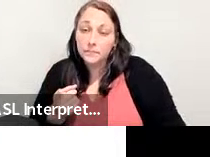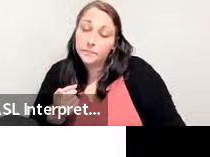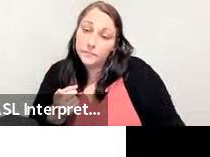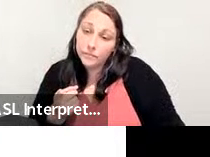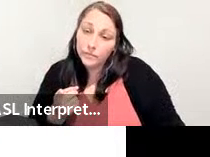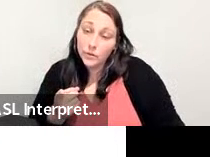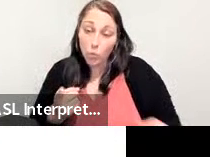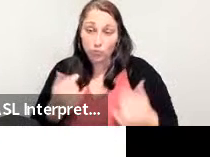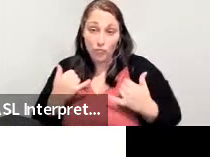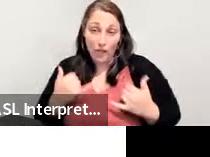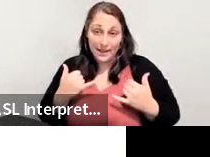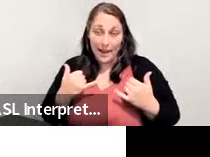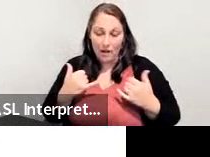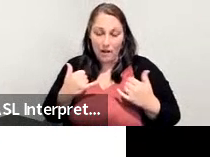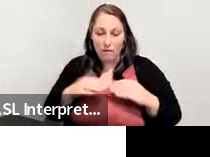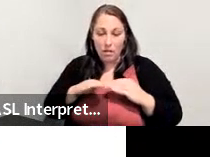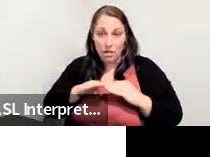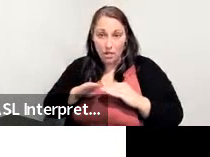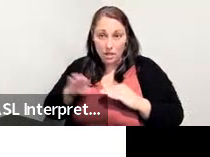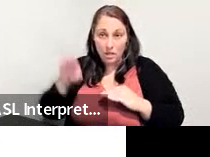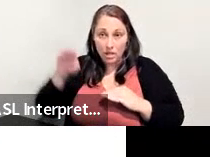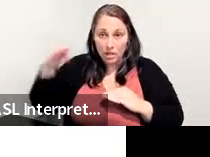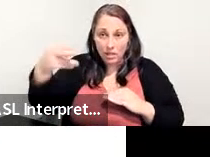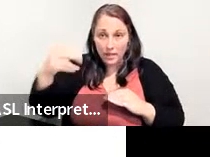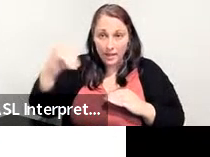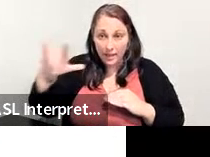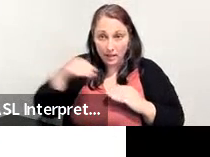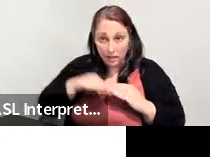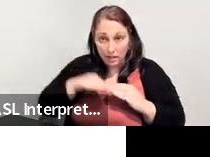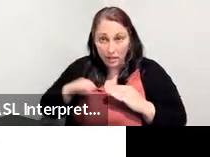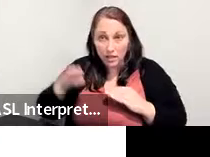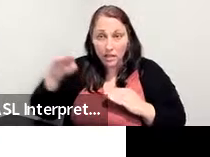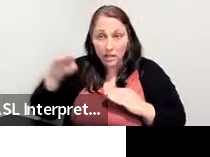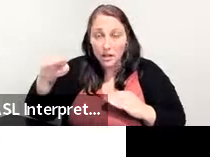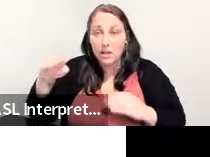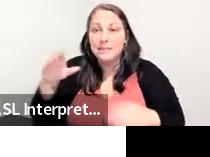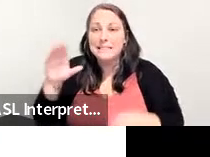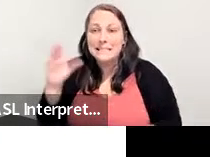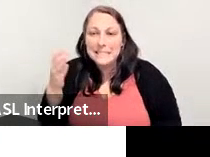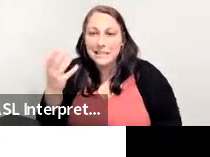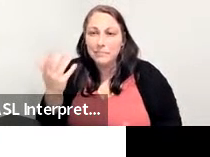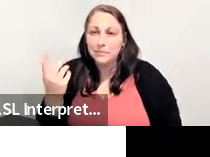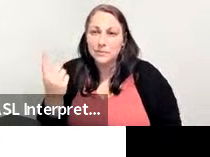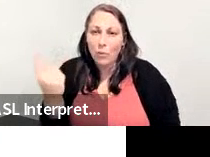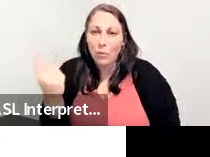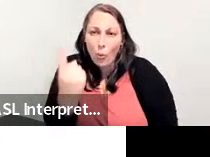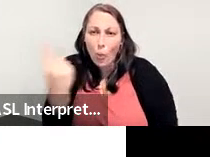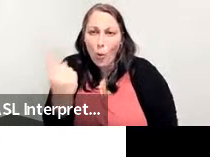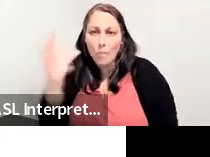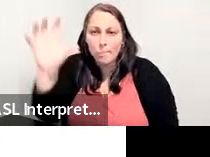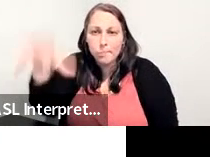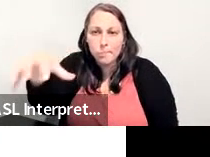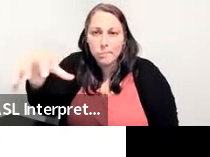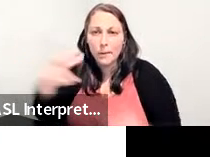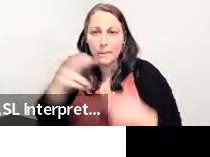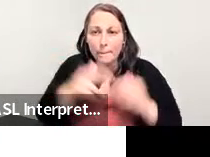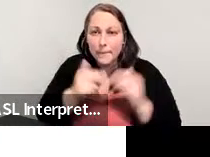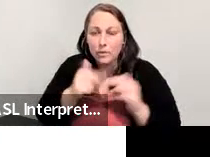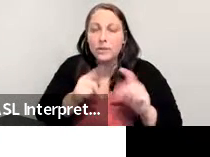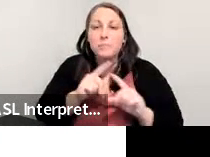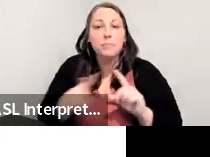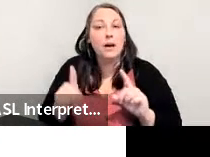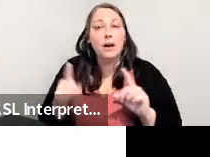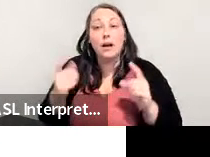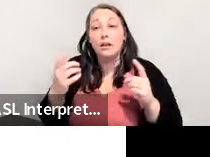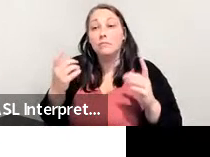the street on Penn is currently delivering, and I think you're hearing later tonight from a developer across the street. So it seems like sort of the